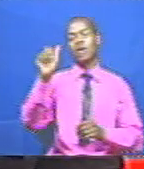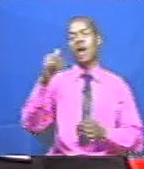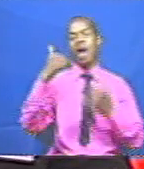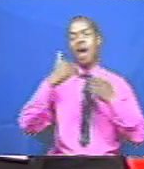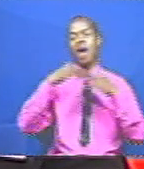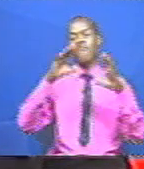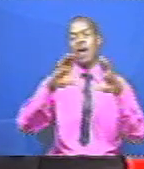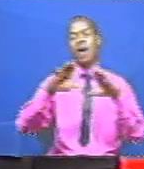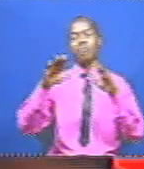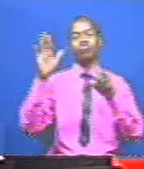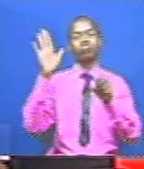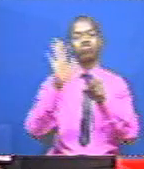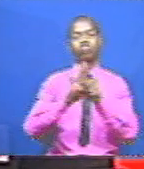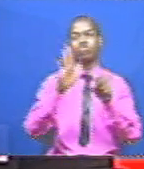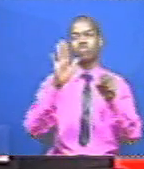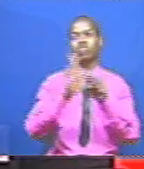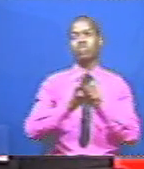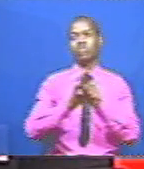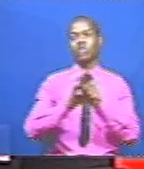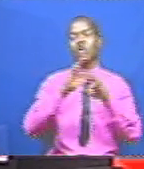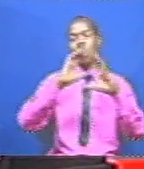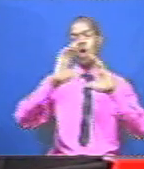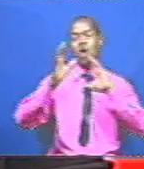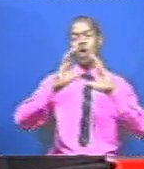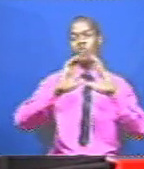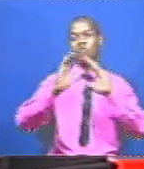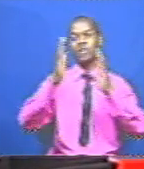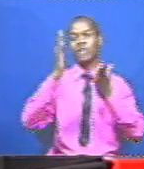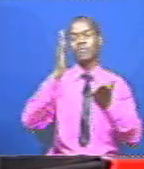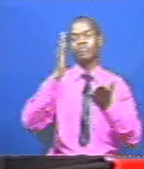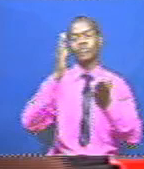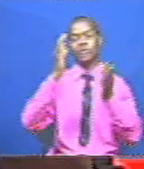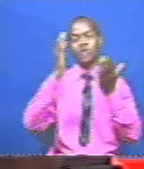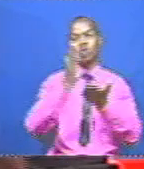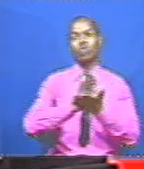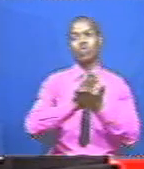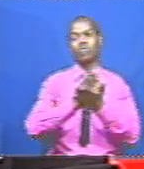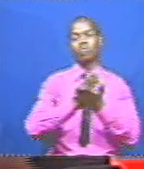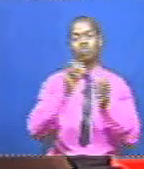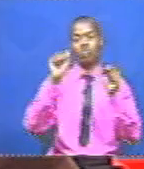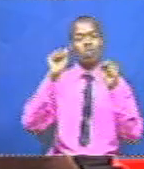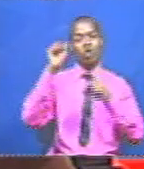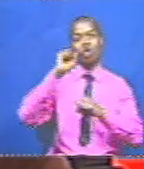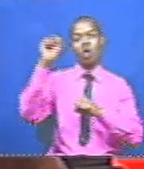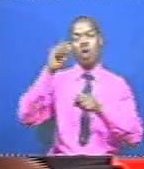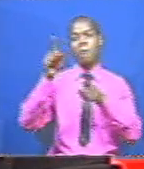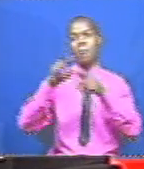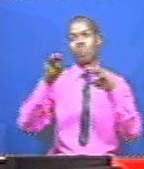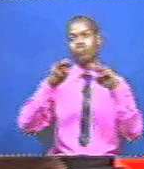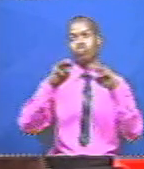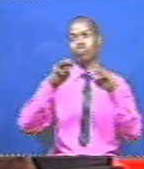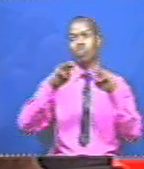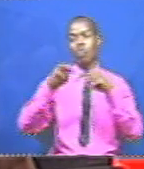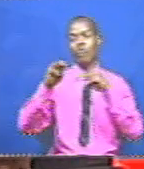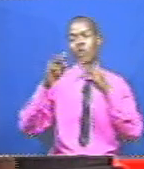and Taita Taveta. So these conversations are not, yes, they could be political, but we are moving to a place where it's